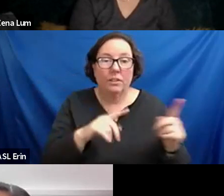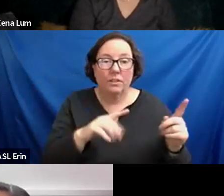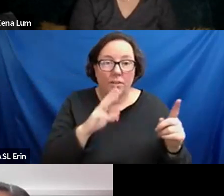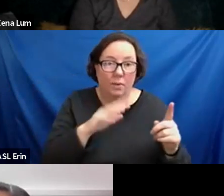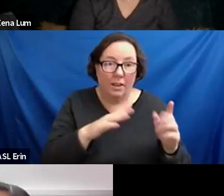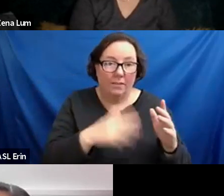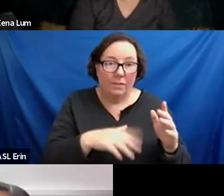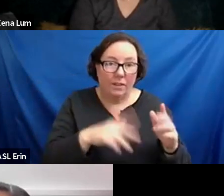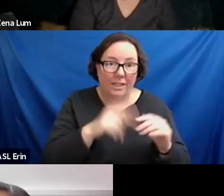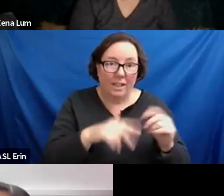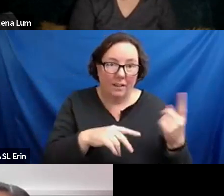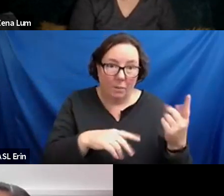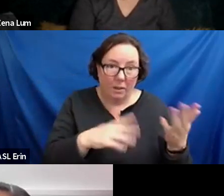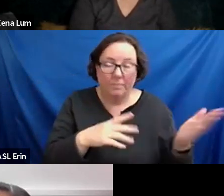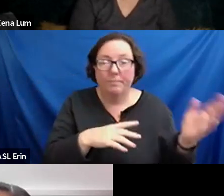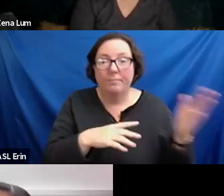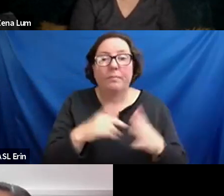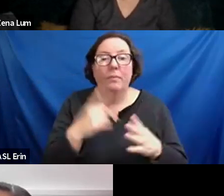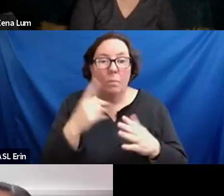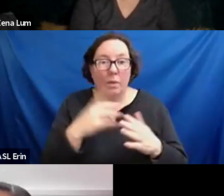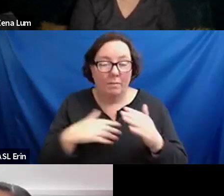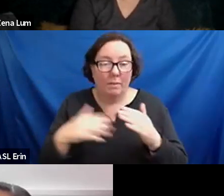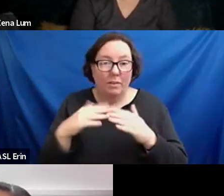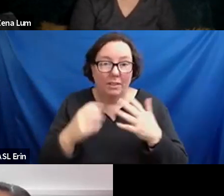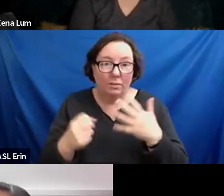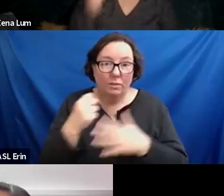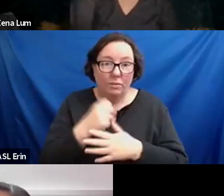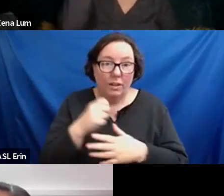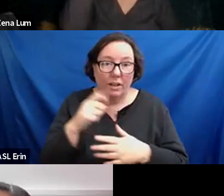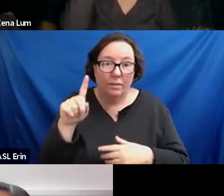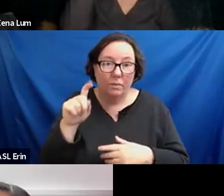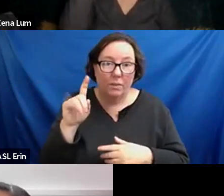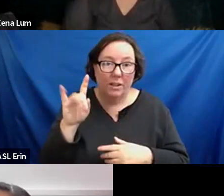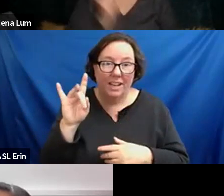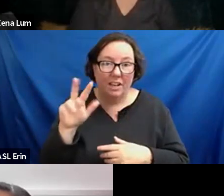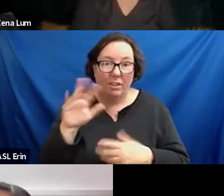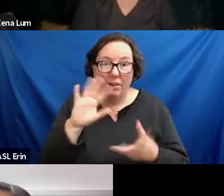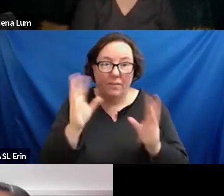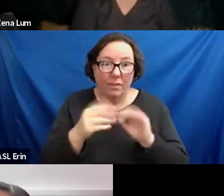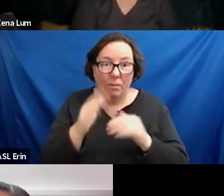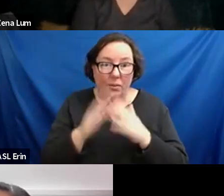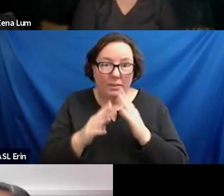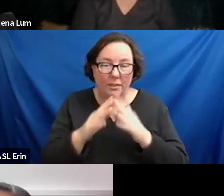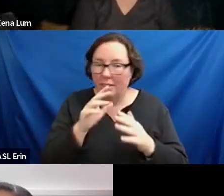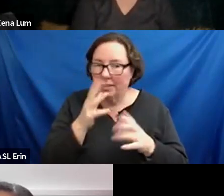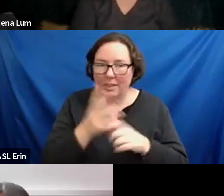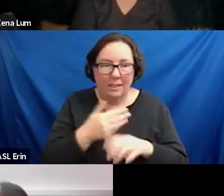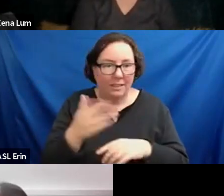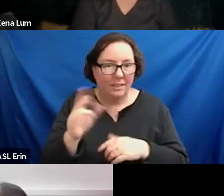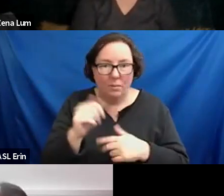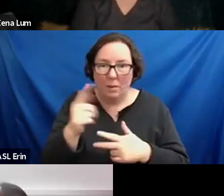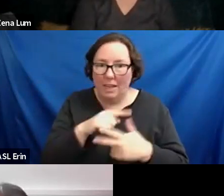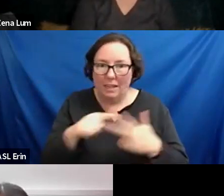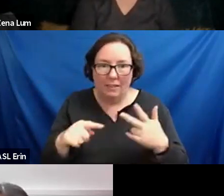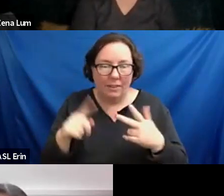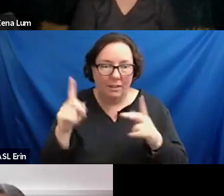1. One of my classmates, who was ranked 183 citywide, did not receive an invitation to any of the